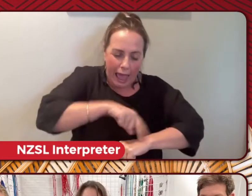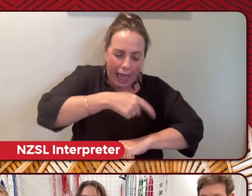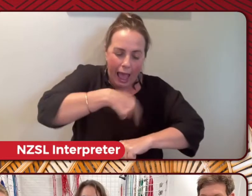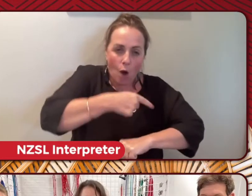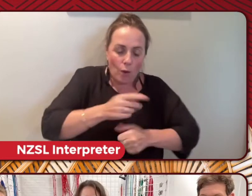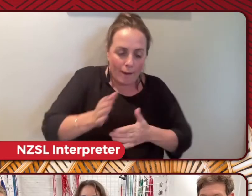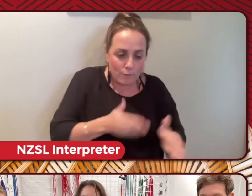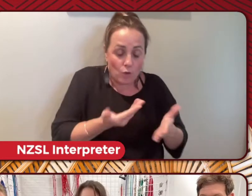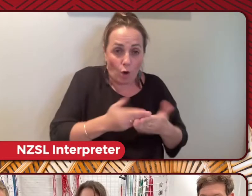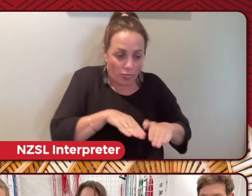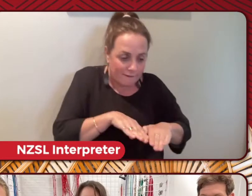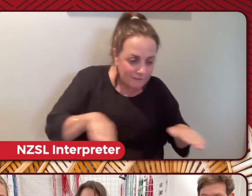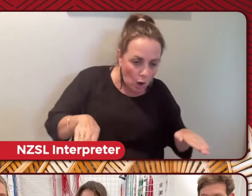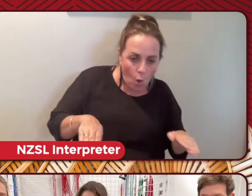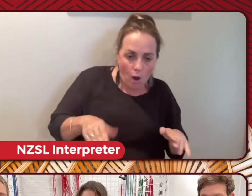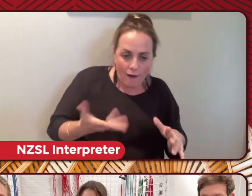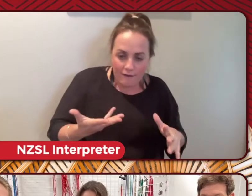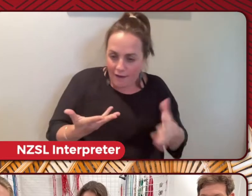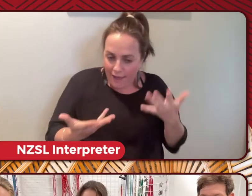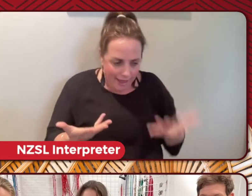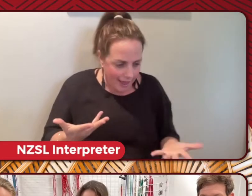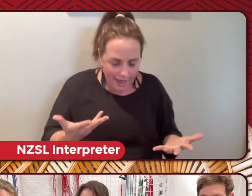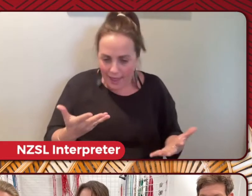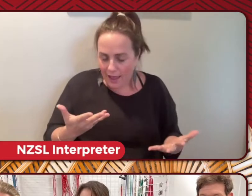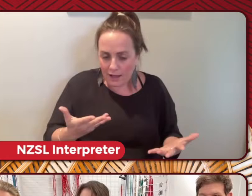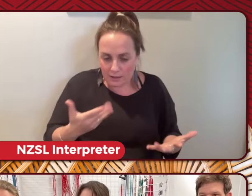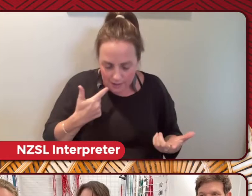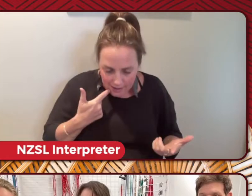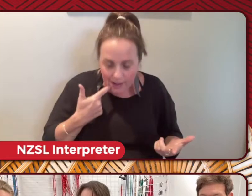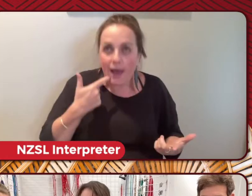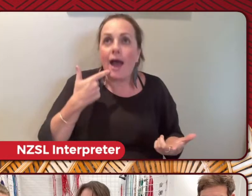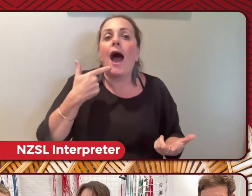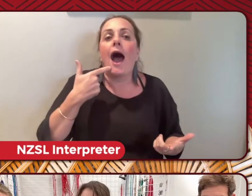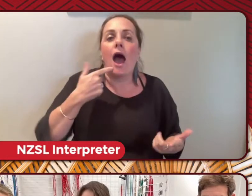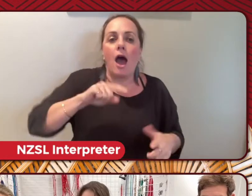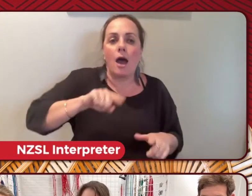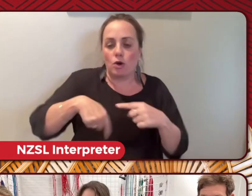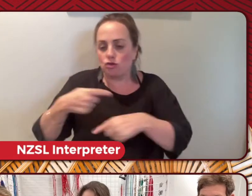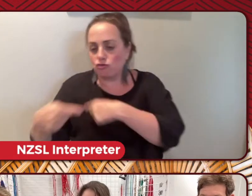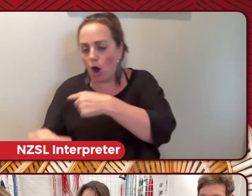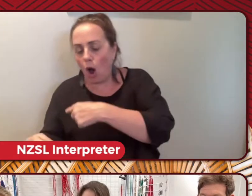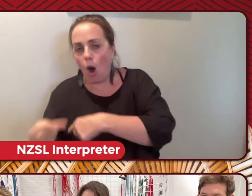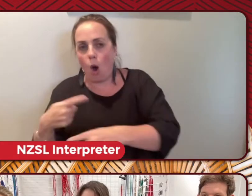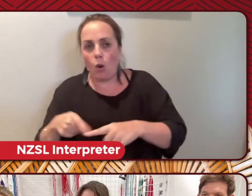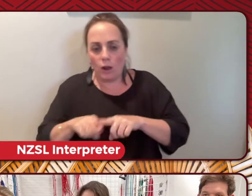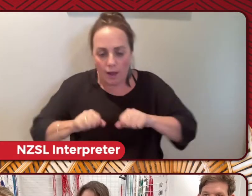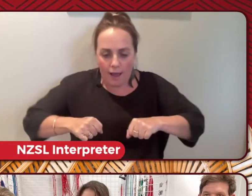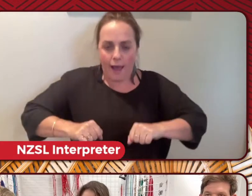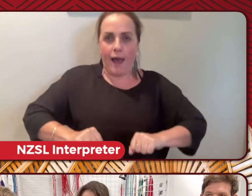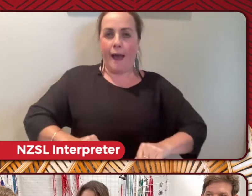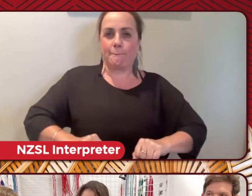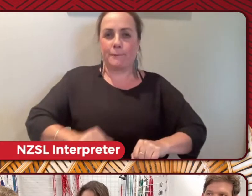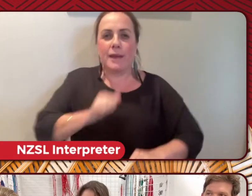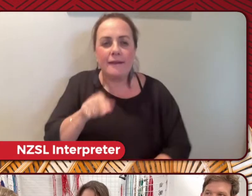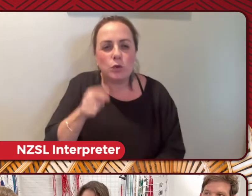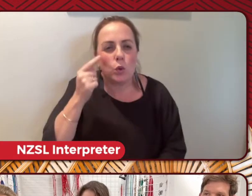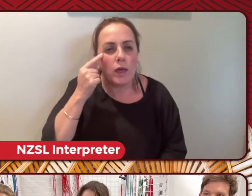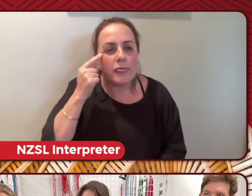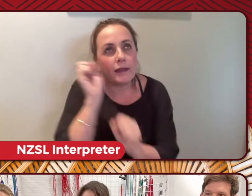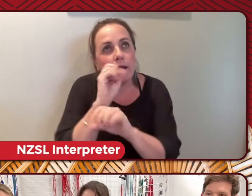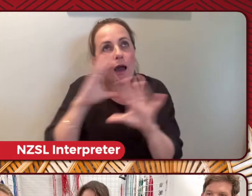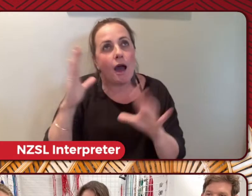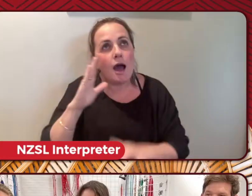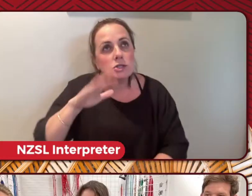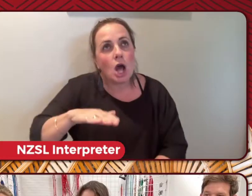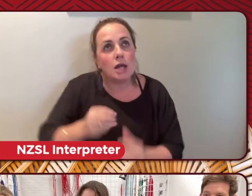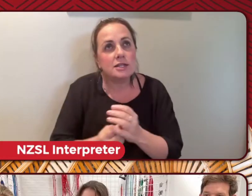on the floor, finding their hands, finding how to lift their head, rolling, coming up into 4-point. If you think of a child's development for that whole